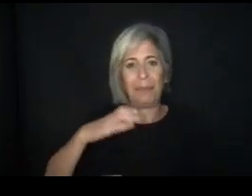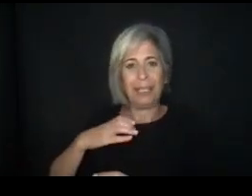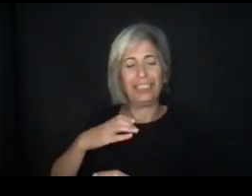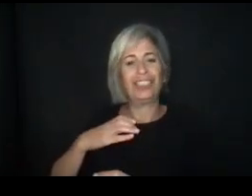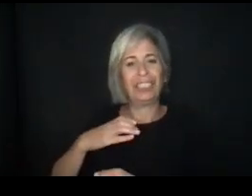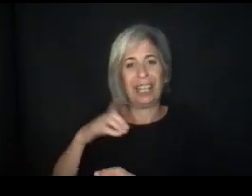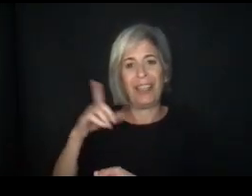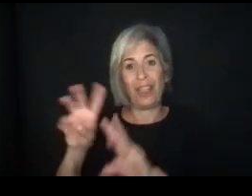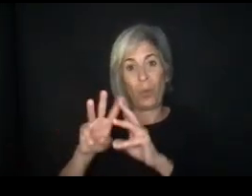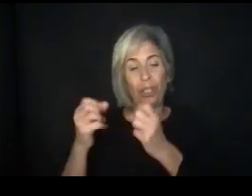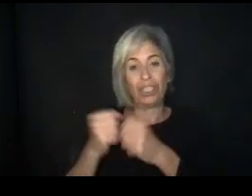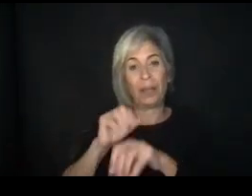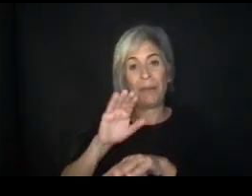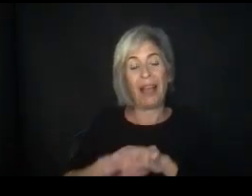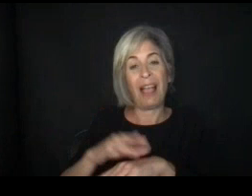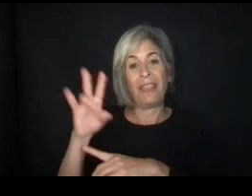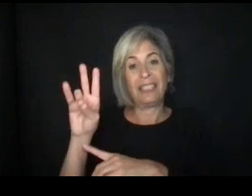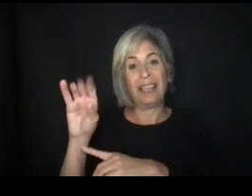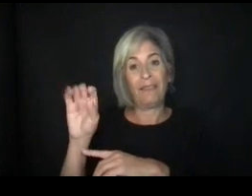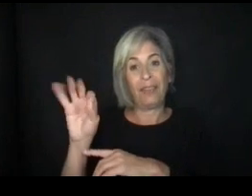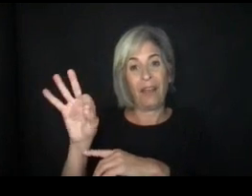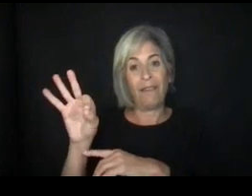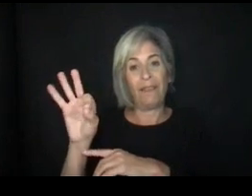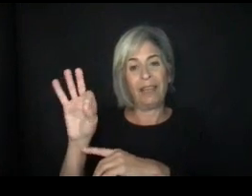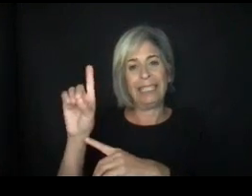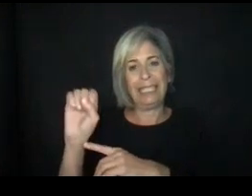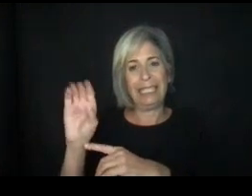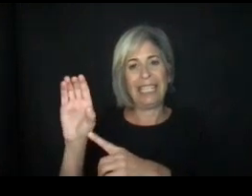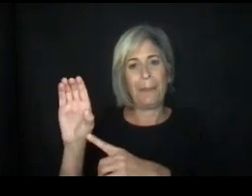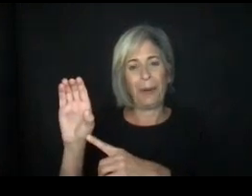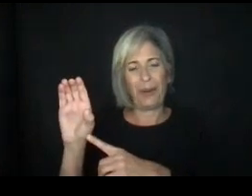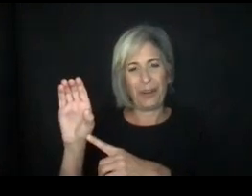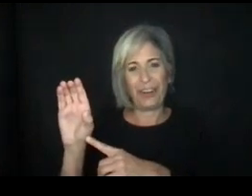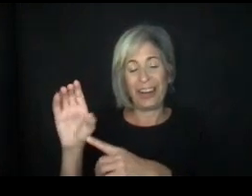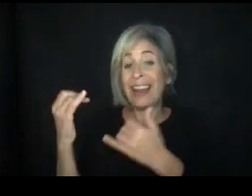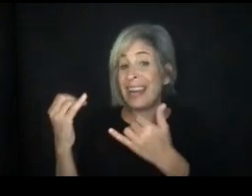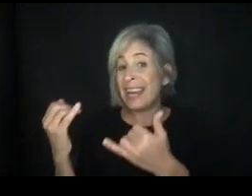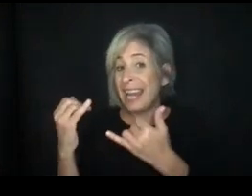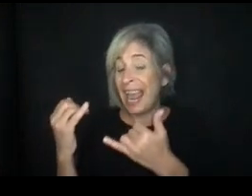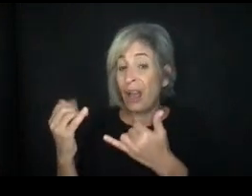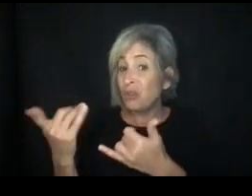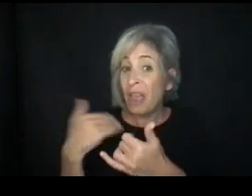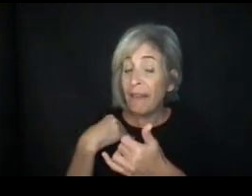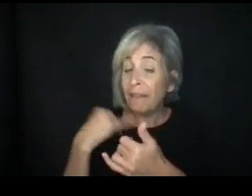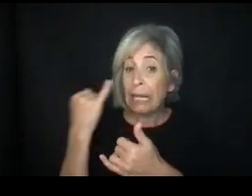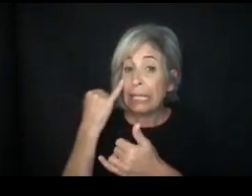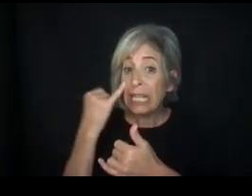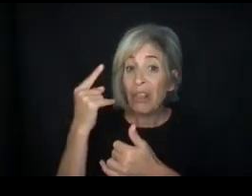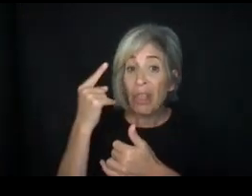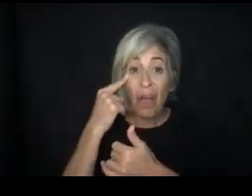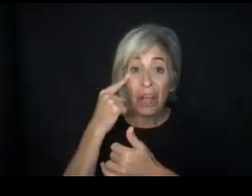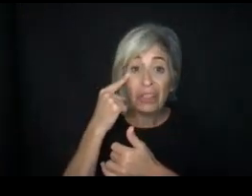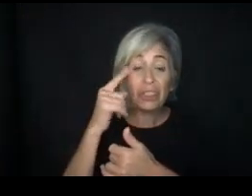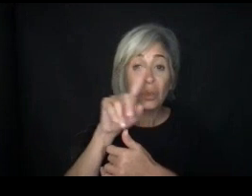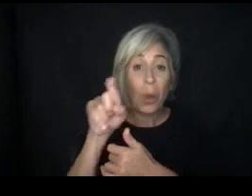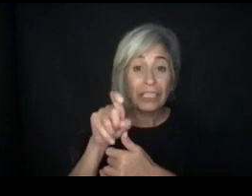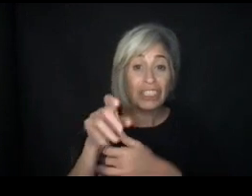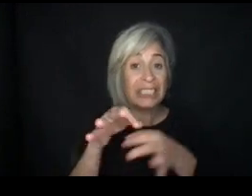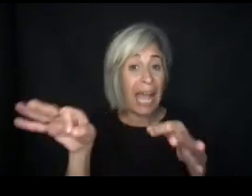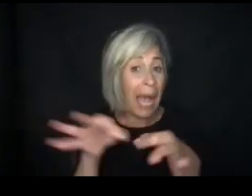at their workshop on the 7th of December. So at this time, does anyone have any ideas, thoughts that